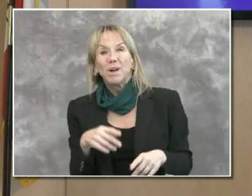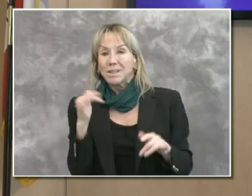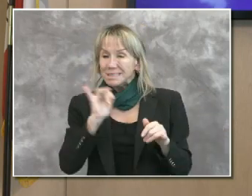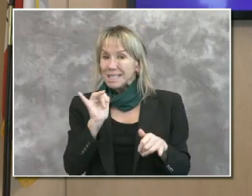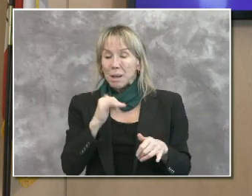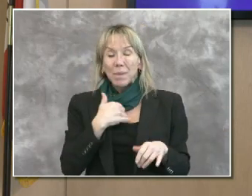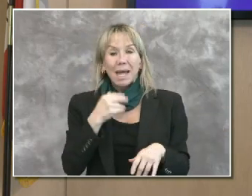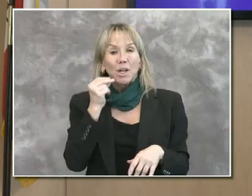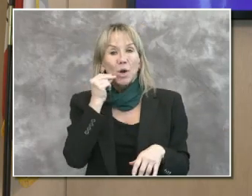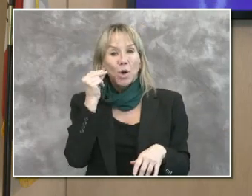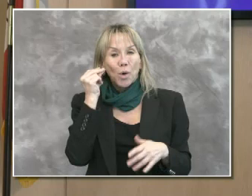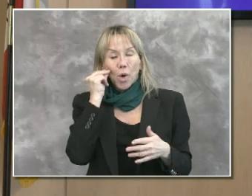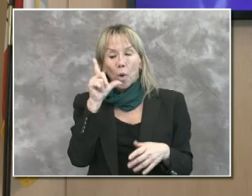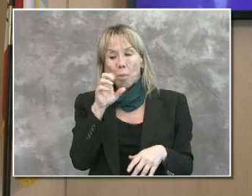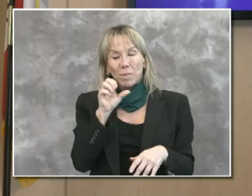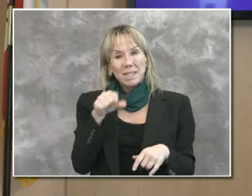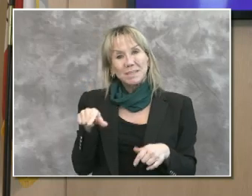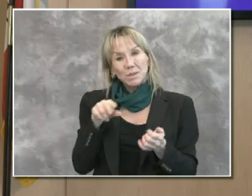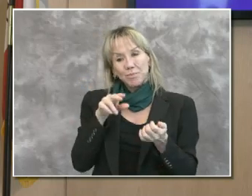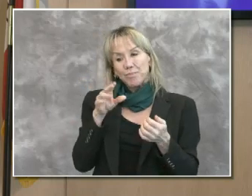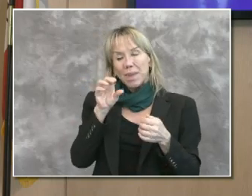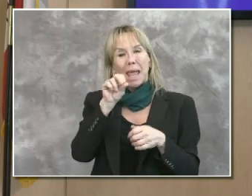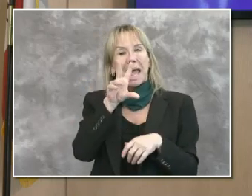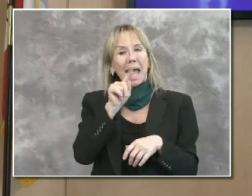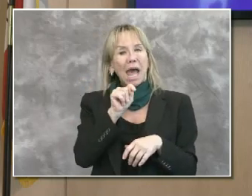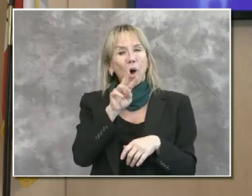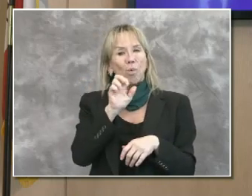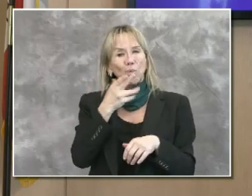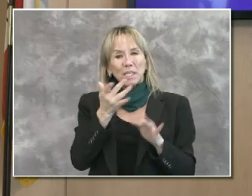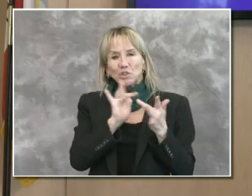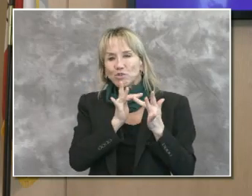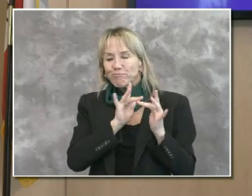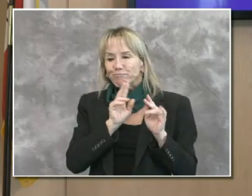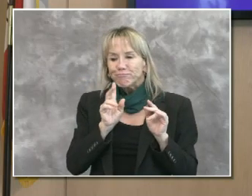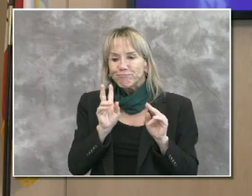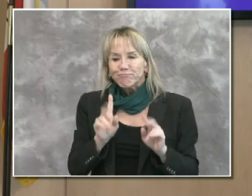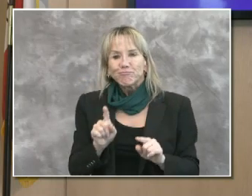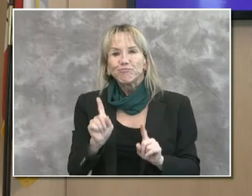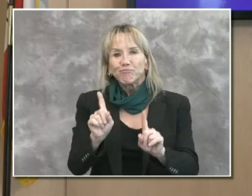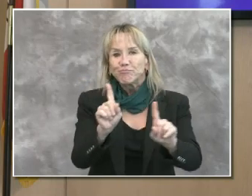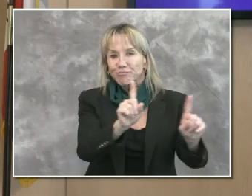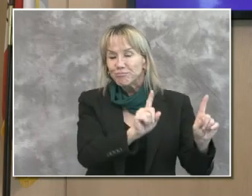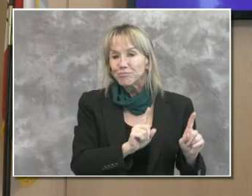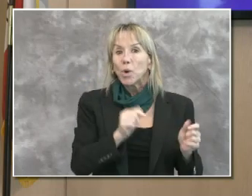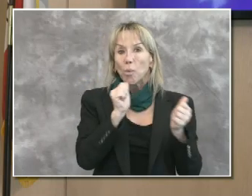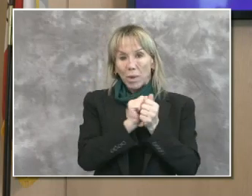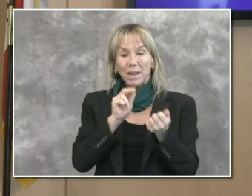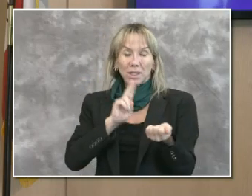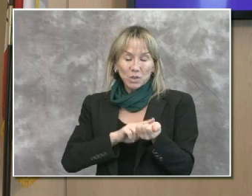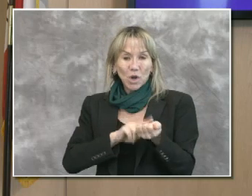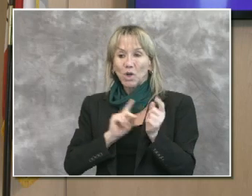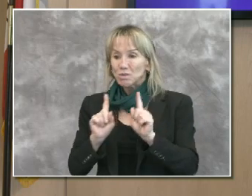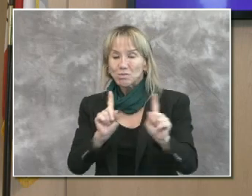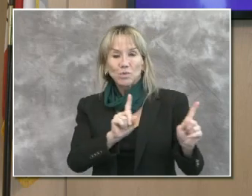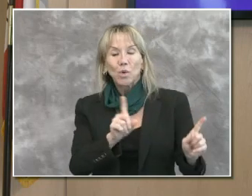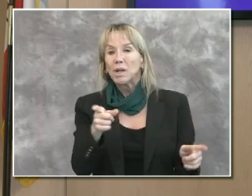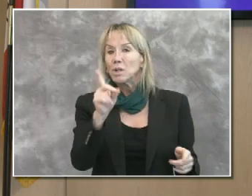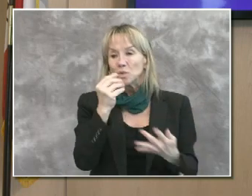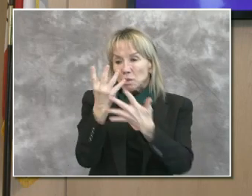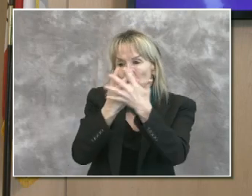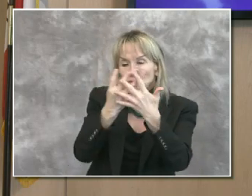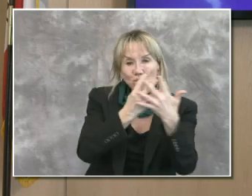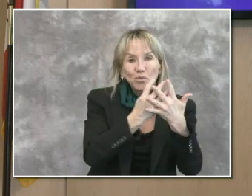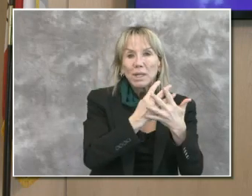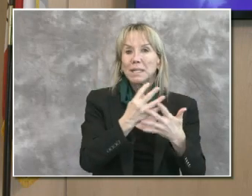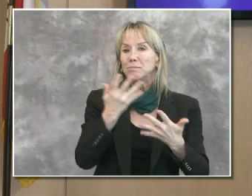for those who are unsheltered. We have public health nurses and teams in the convention center daily doing screenings and temperature checks and